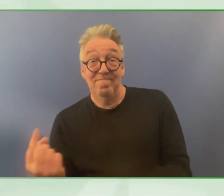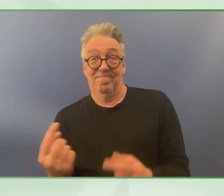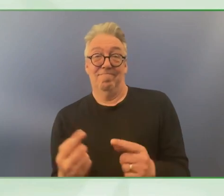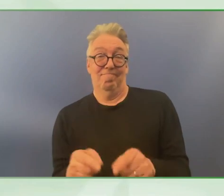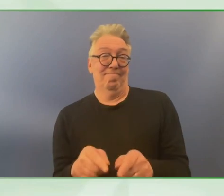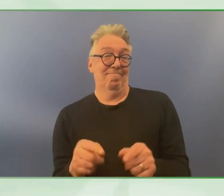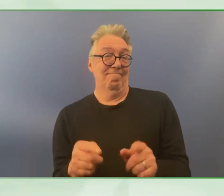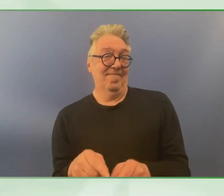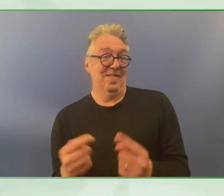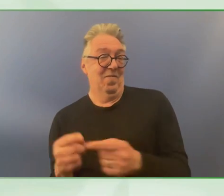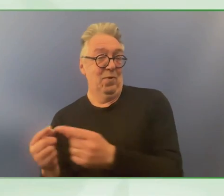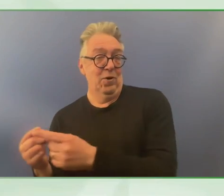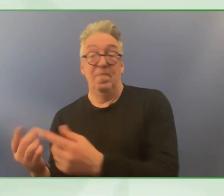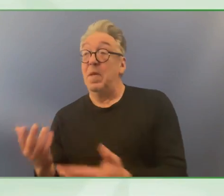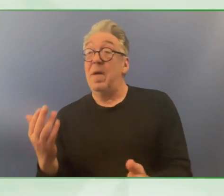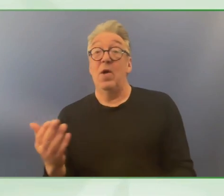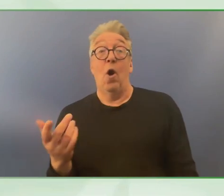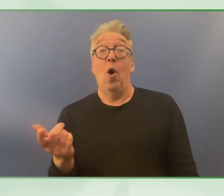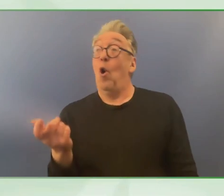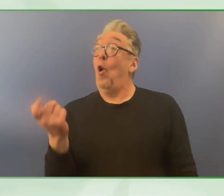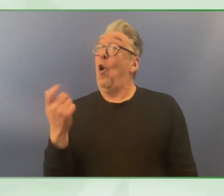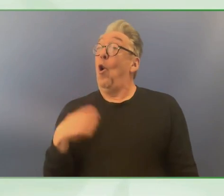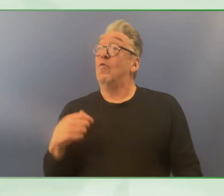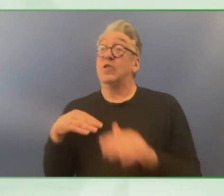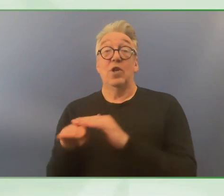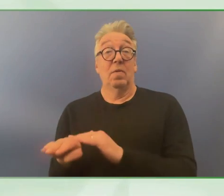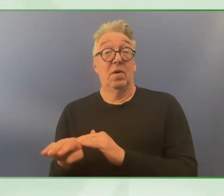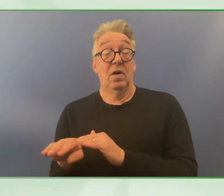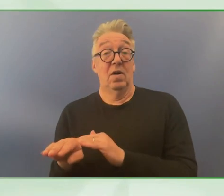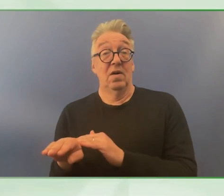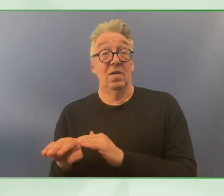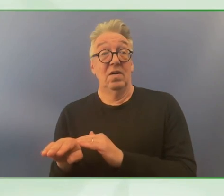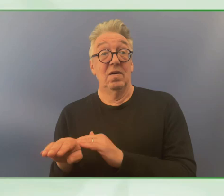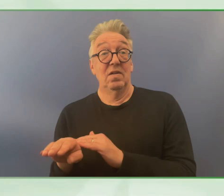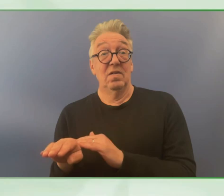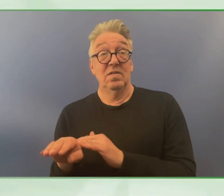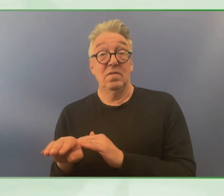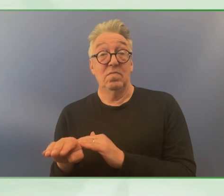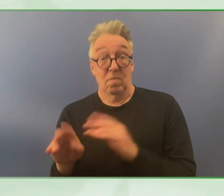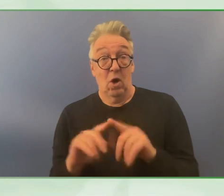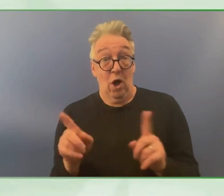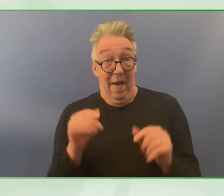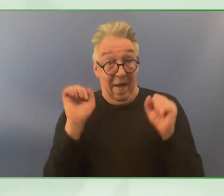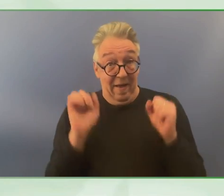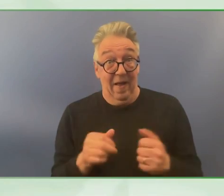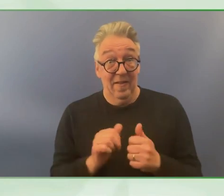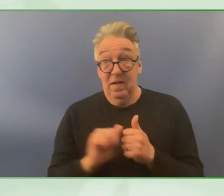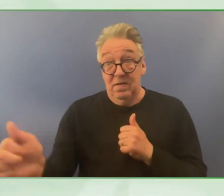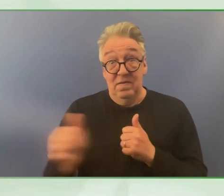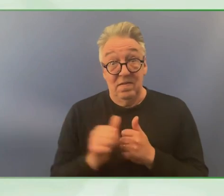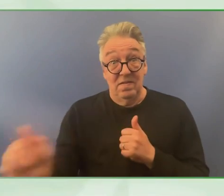you may be an officer, but an officer in what kind of office? Can you get there with public transportation? Not. How accessible the building